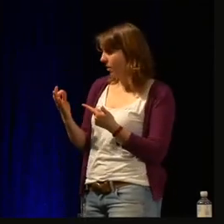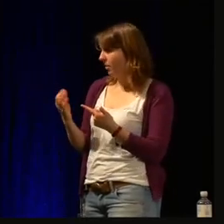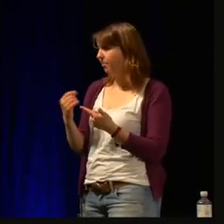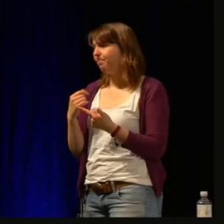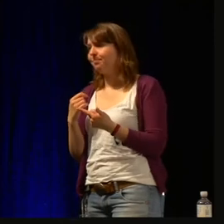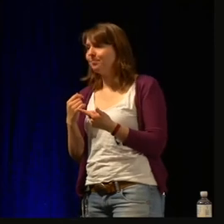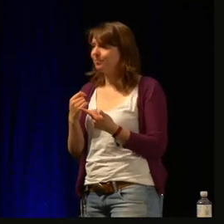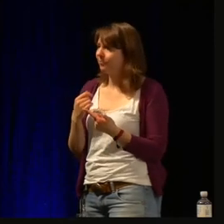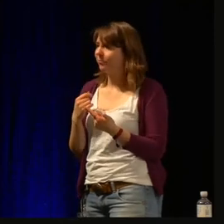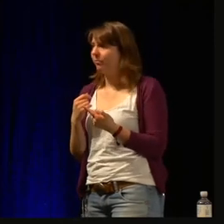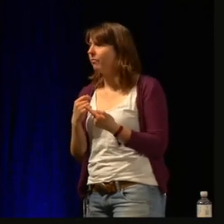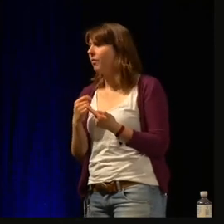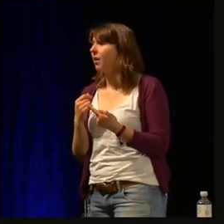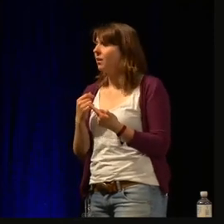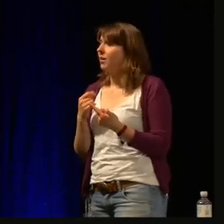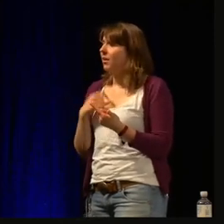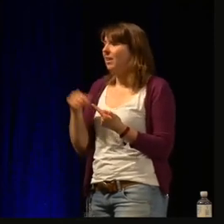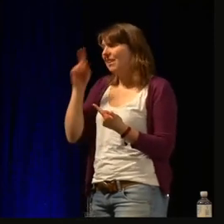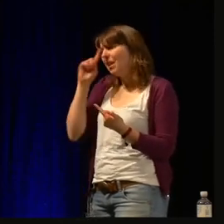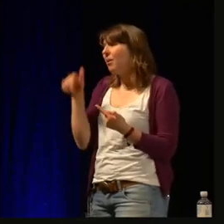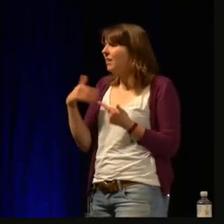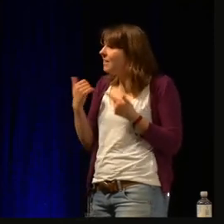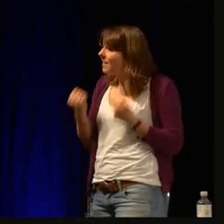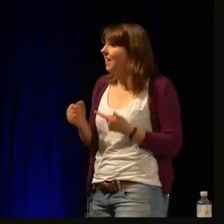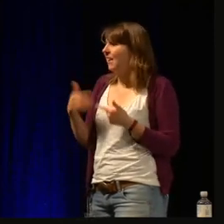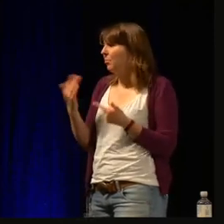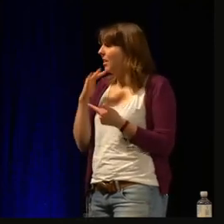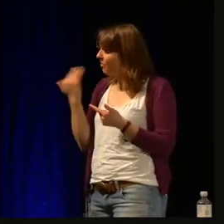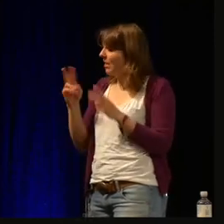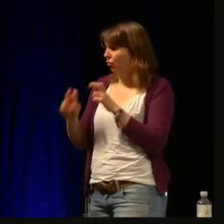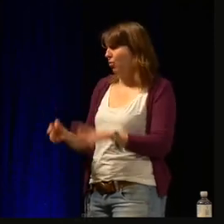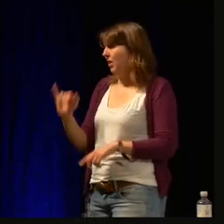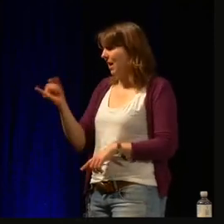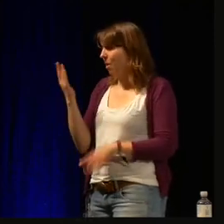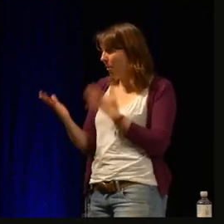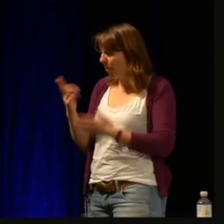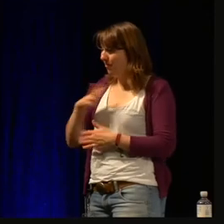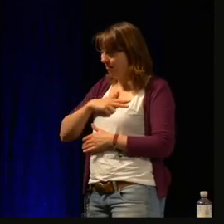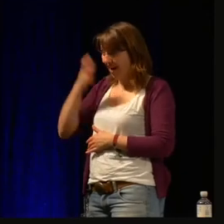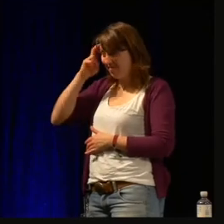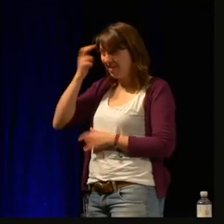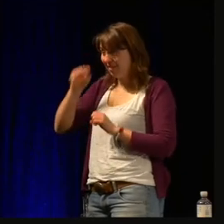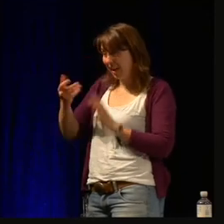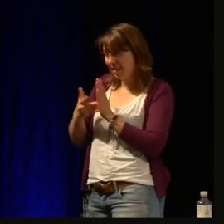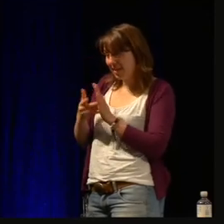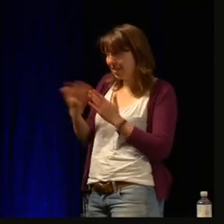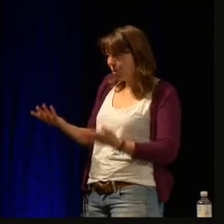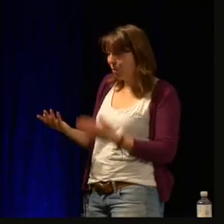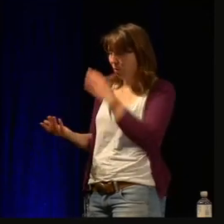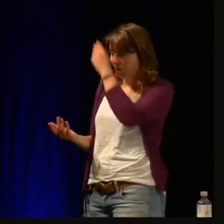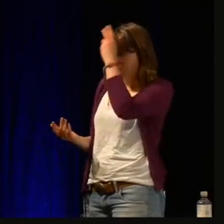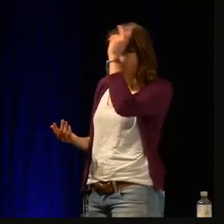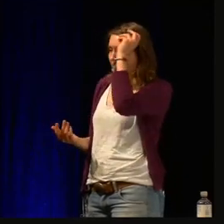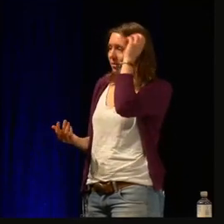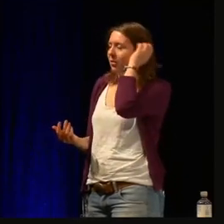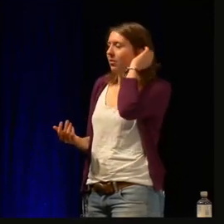all. And regarding the second question, I'm pretty sure there's a lot on echo chambers out there. I'm not sure what you